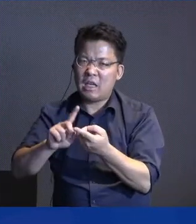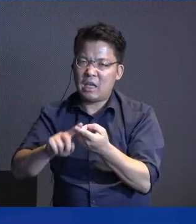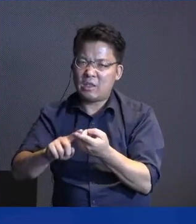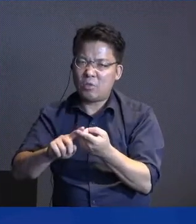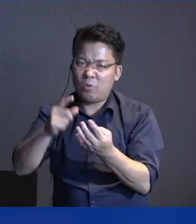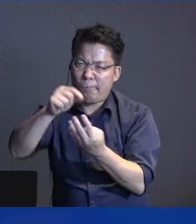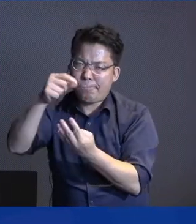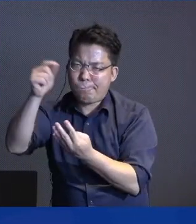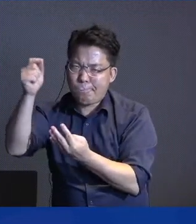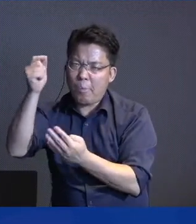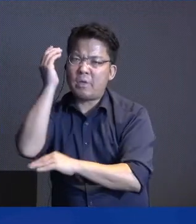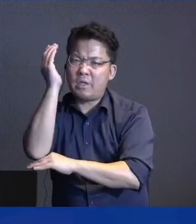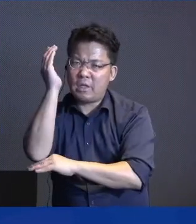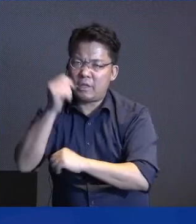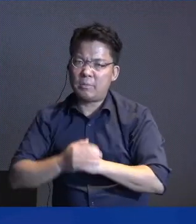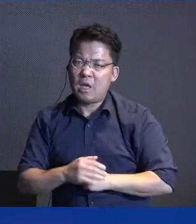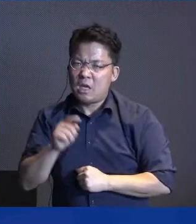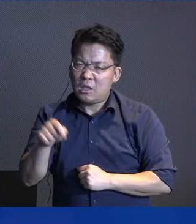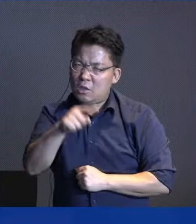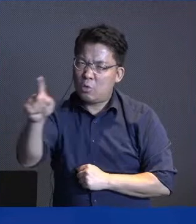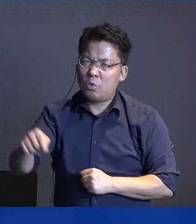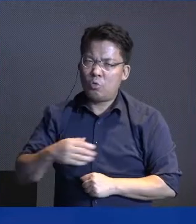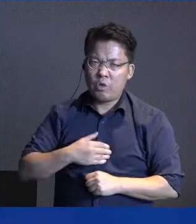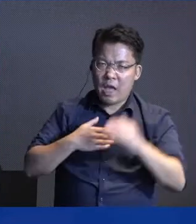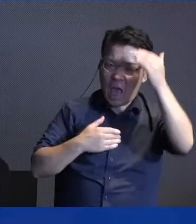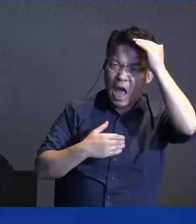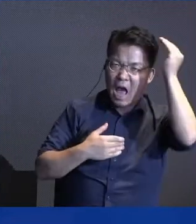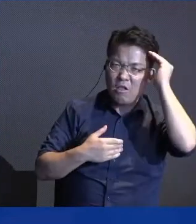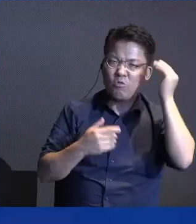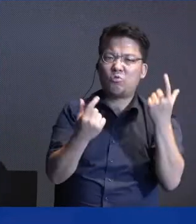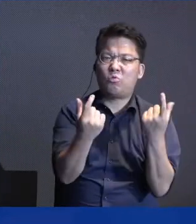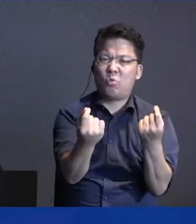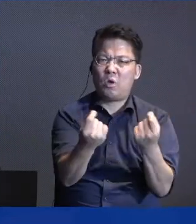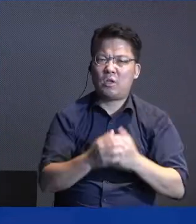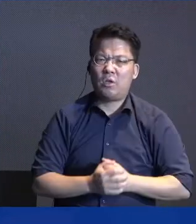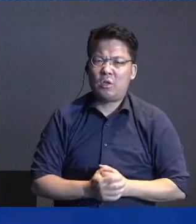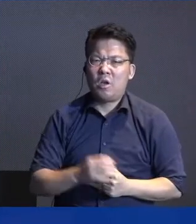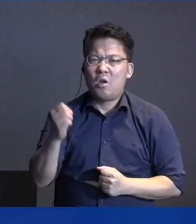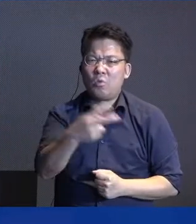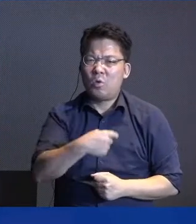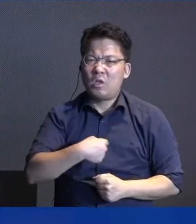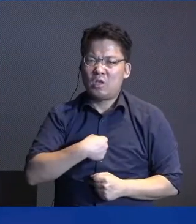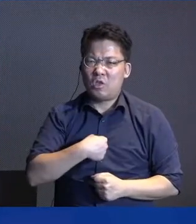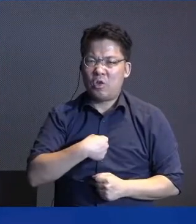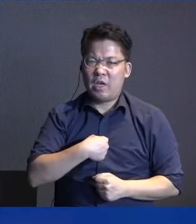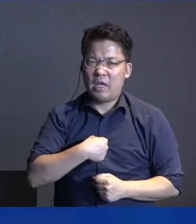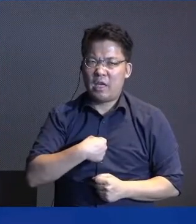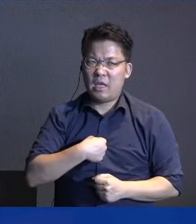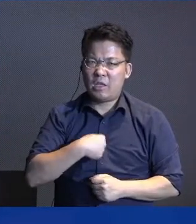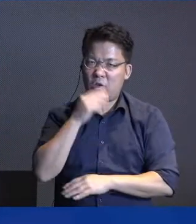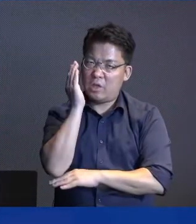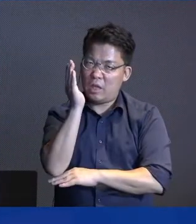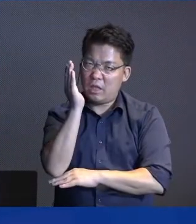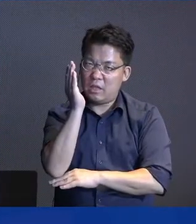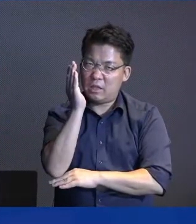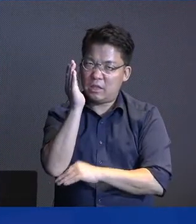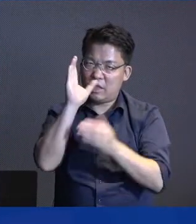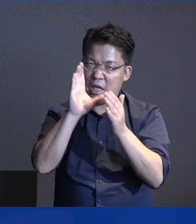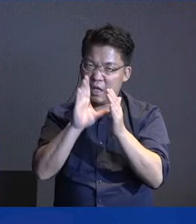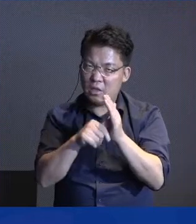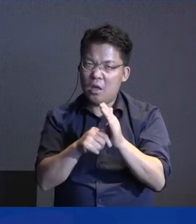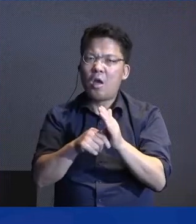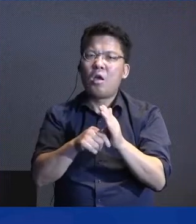presentation, I'll focus on more general issues and policy measures. So before I go on